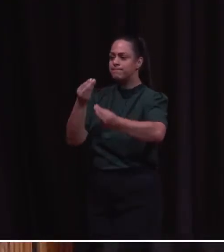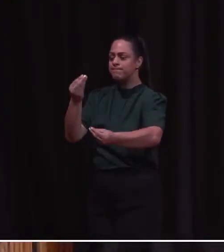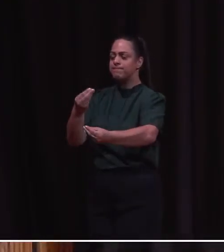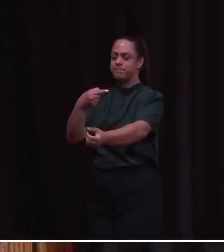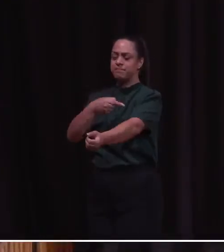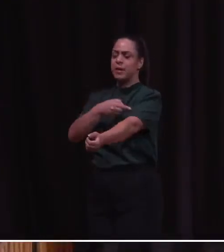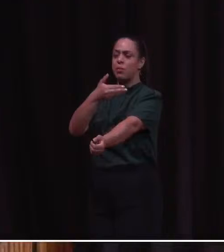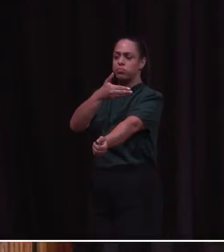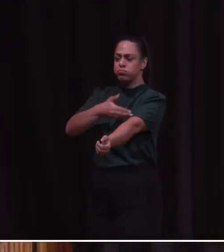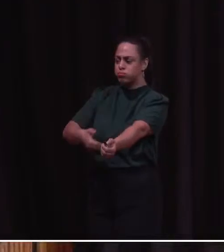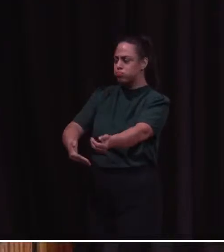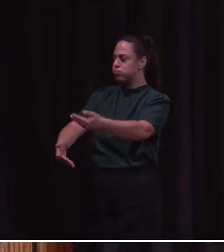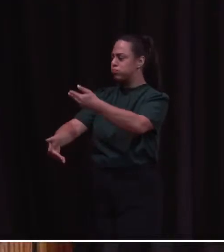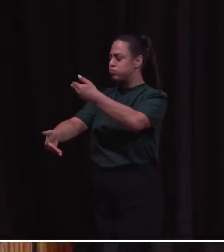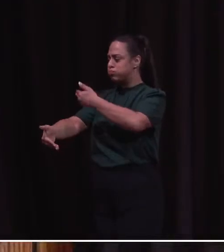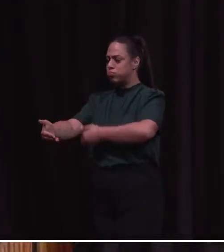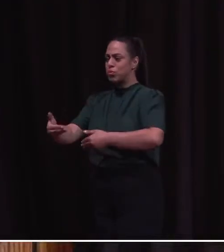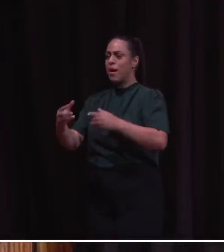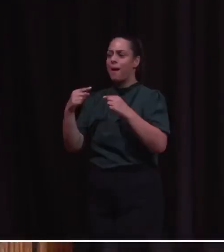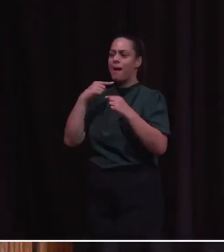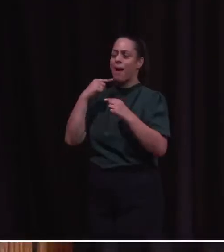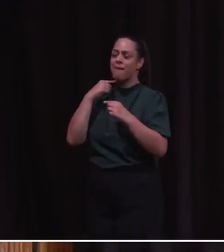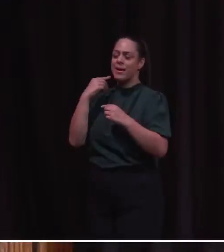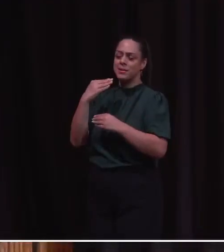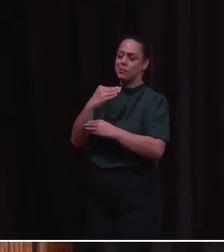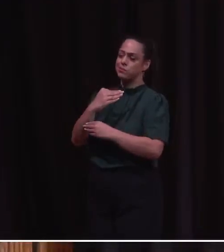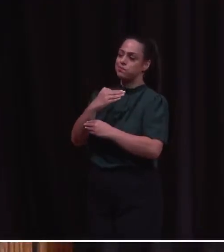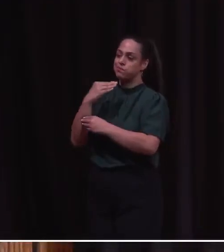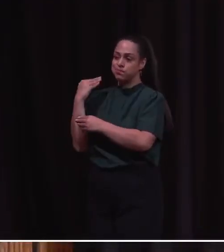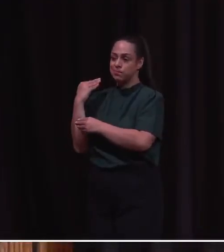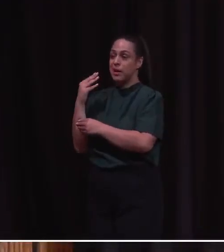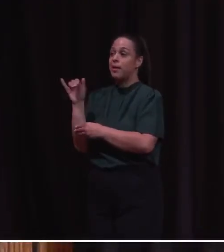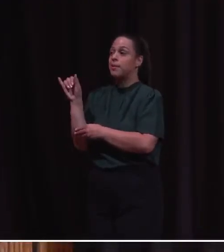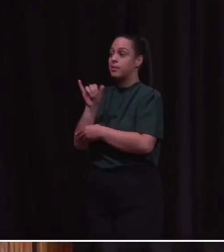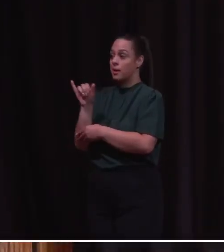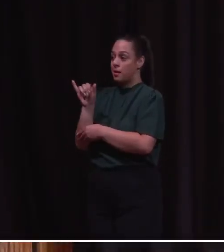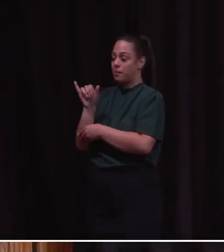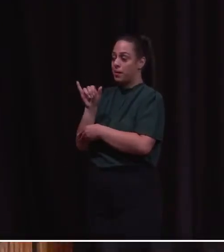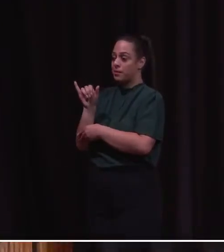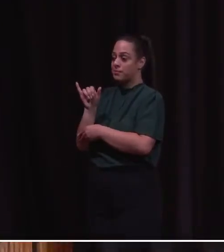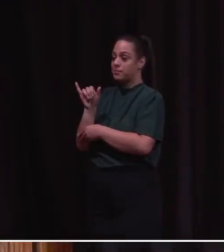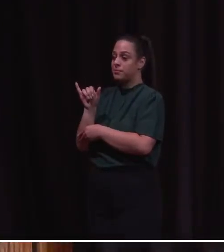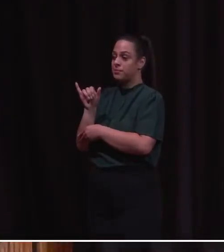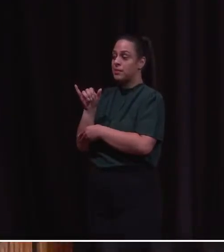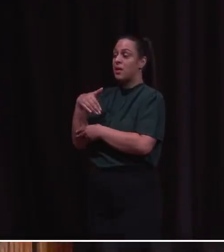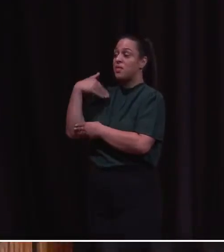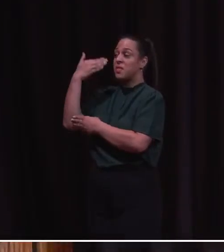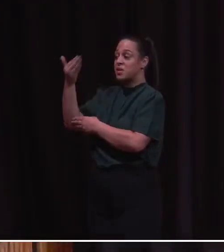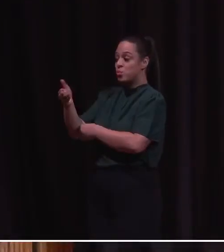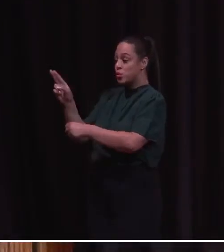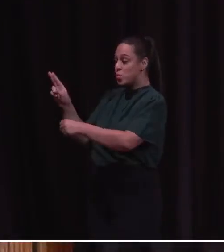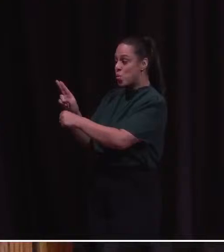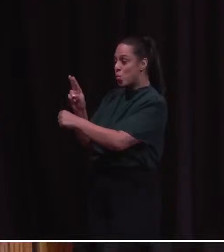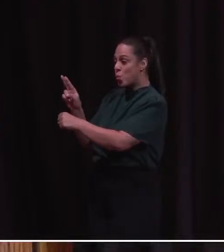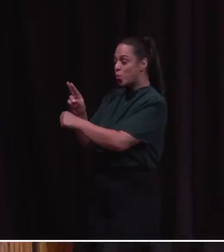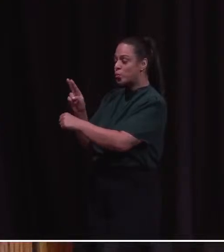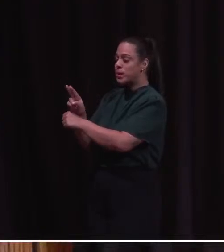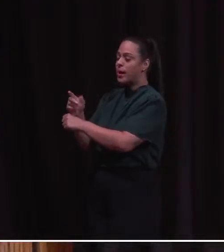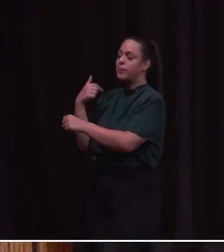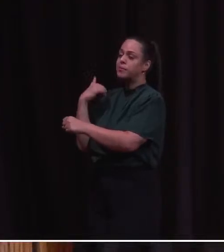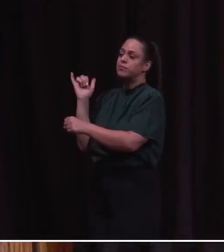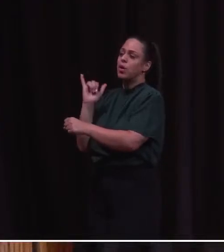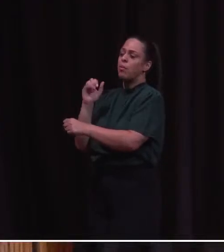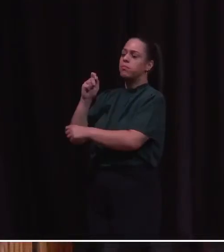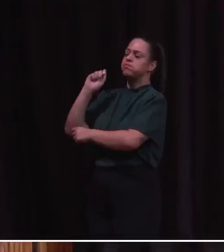distance. Swiftly, the Spaniards thrust their lances among the people and hacked them with their swords. In